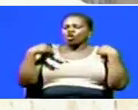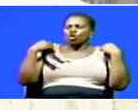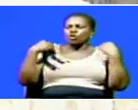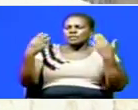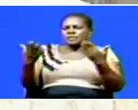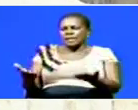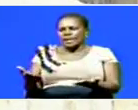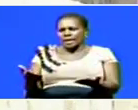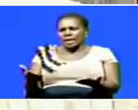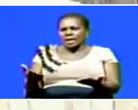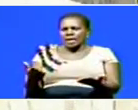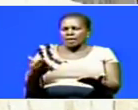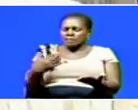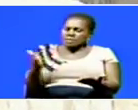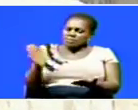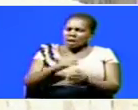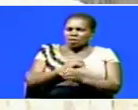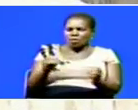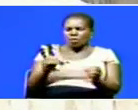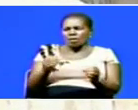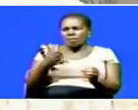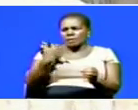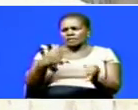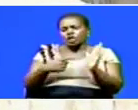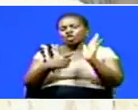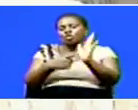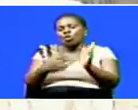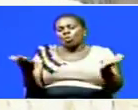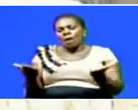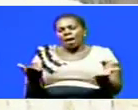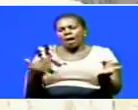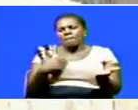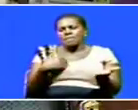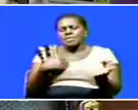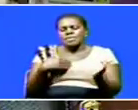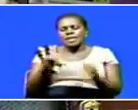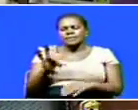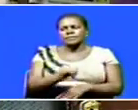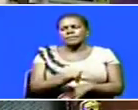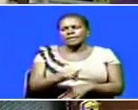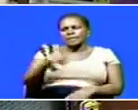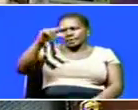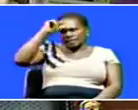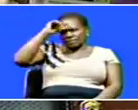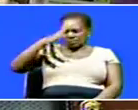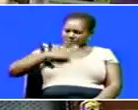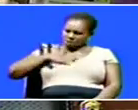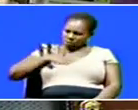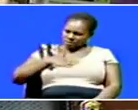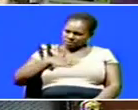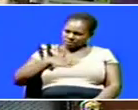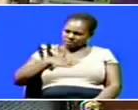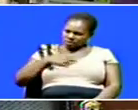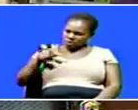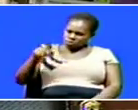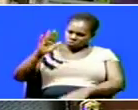wako, hata kama sita rudisiwa, angarawa munionyesi mahali nikae. Hii serikali yetu, wewe